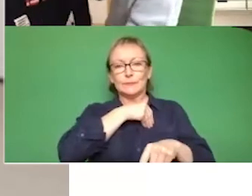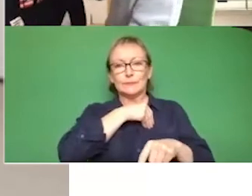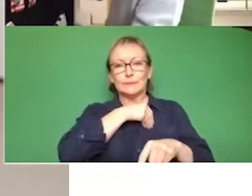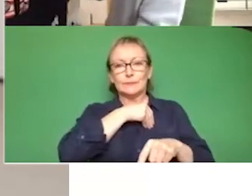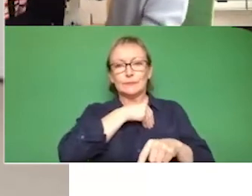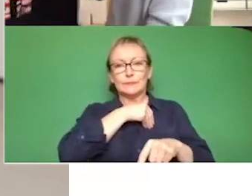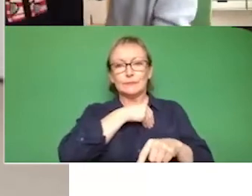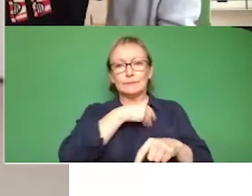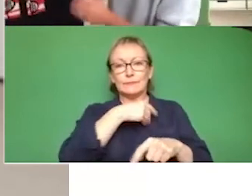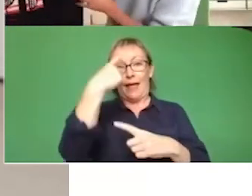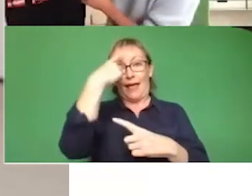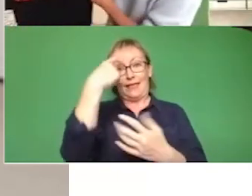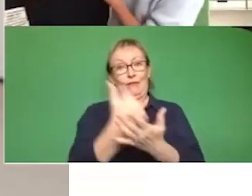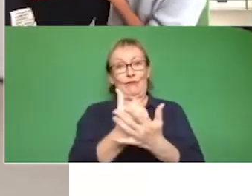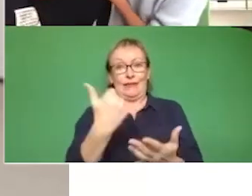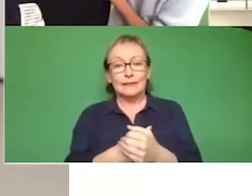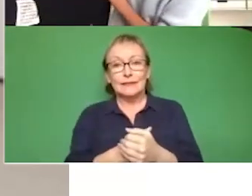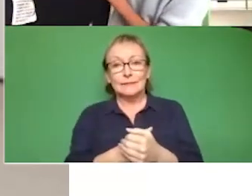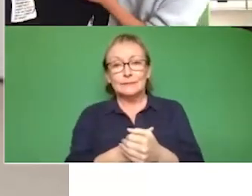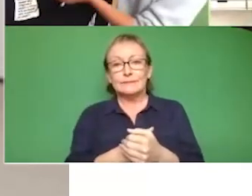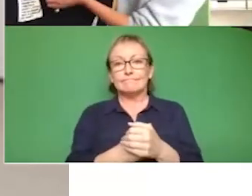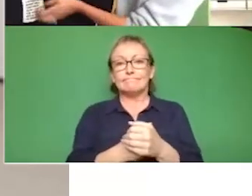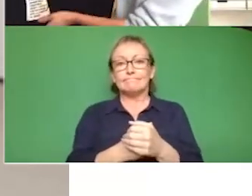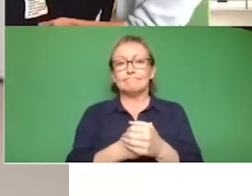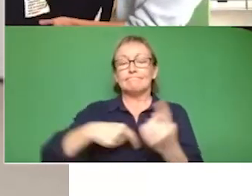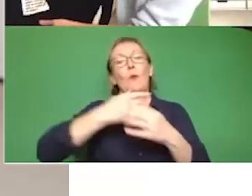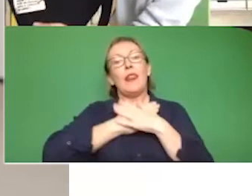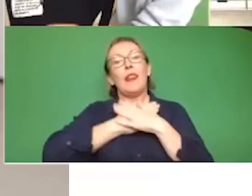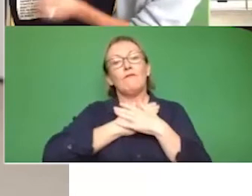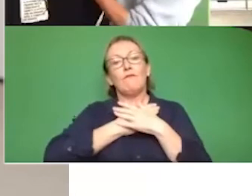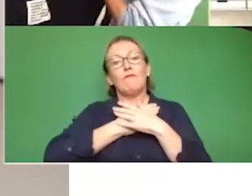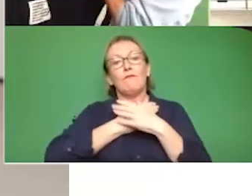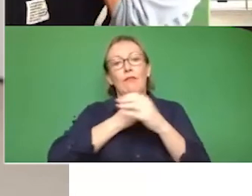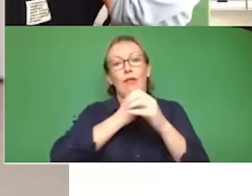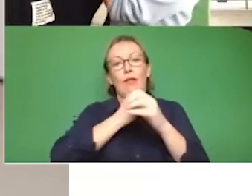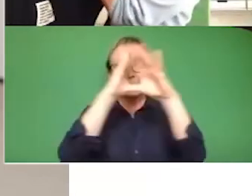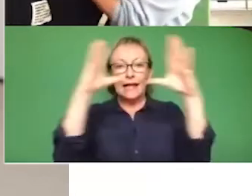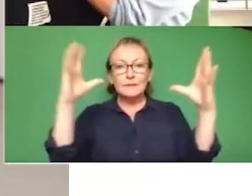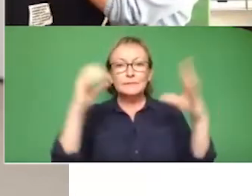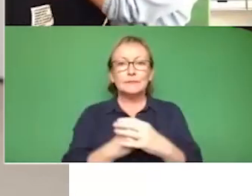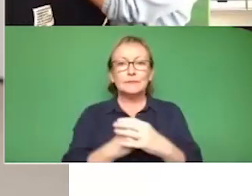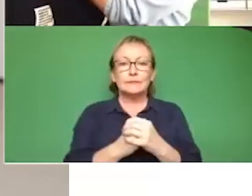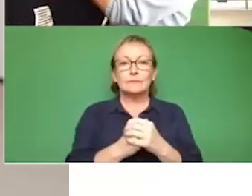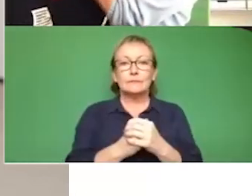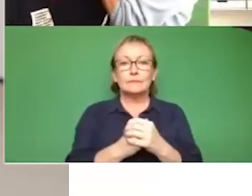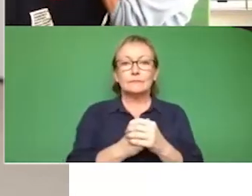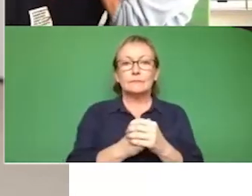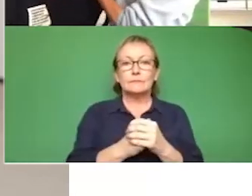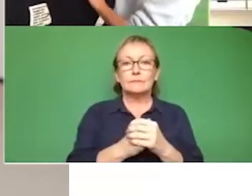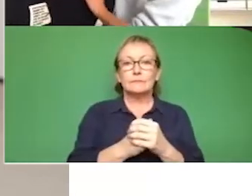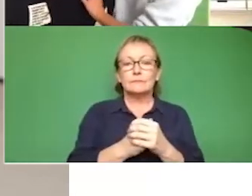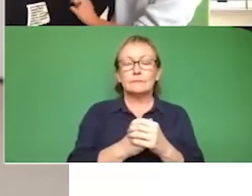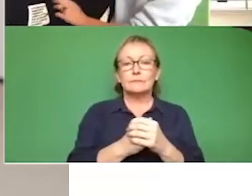statement without that, and we really love that idea. And so we've patched it together. We patched